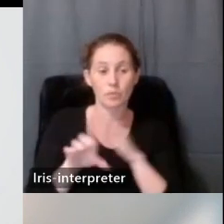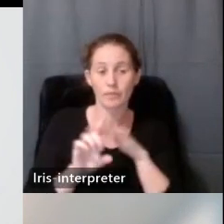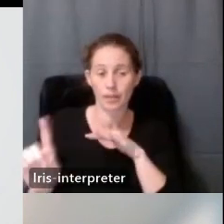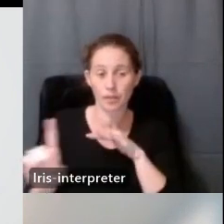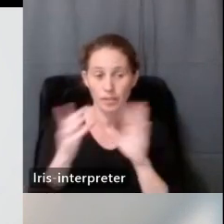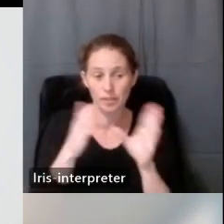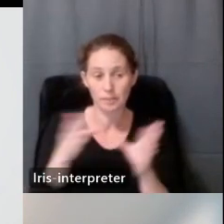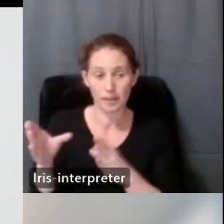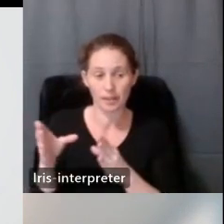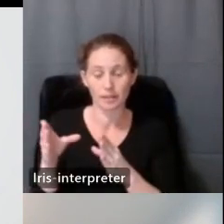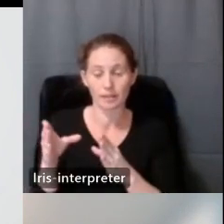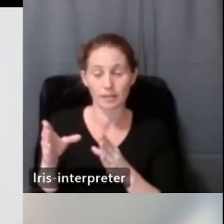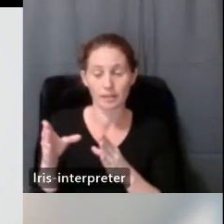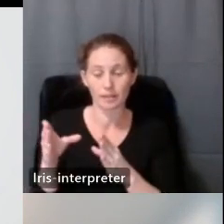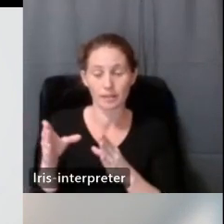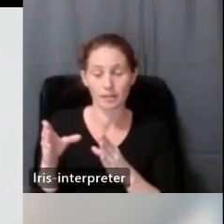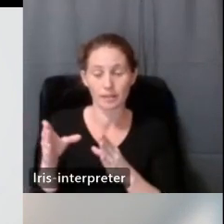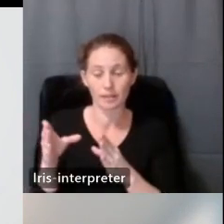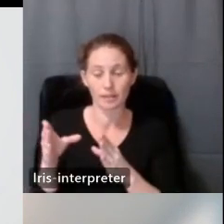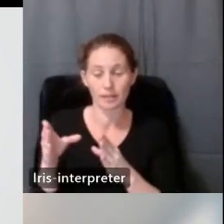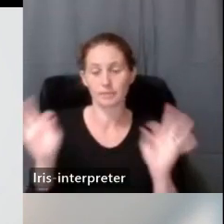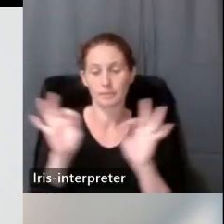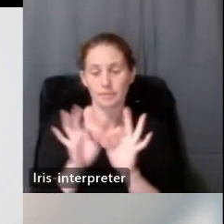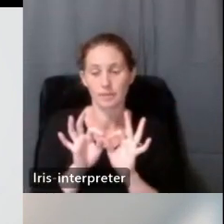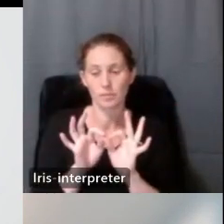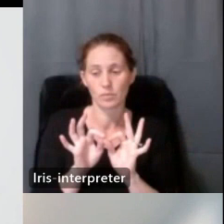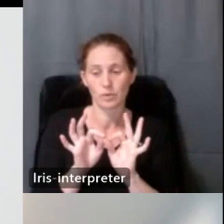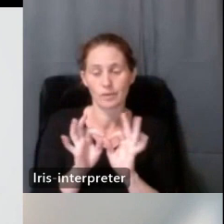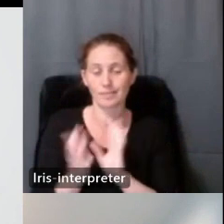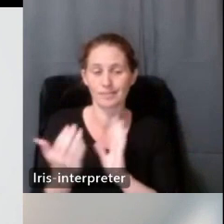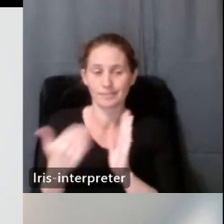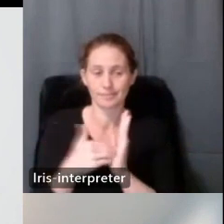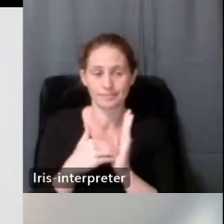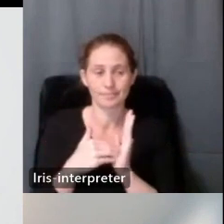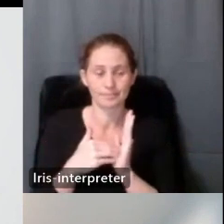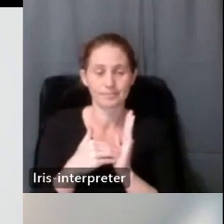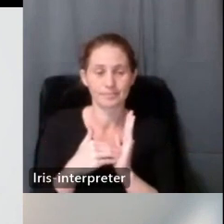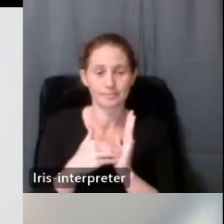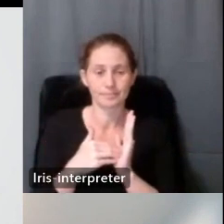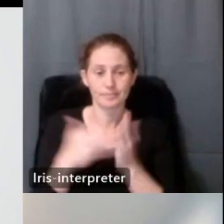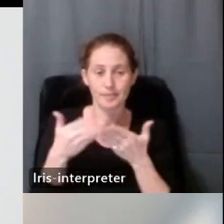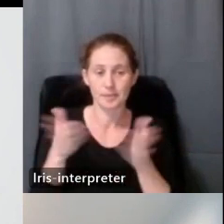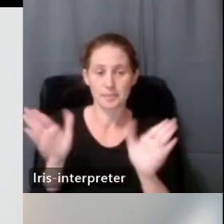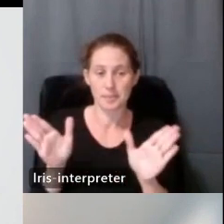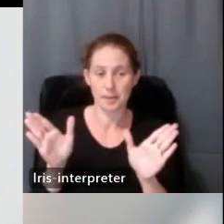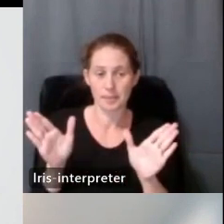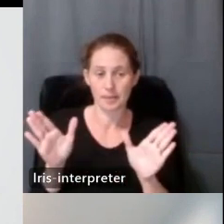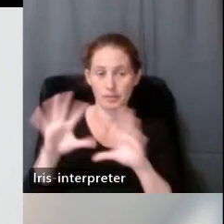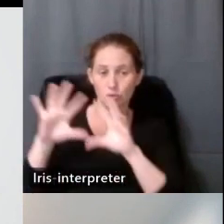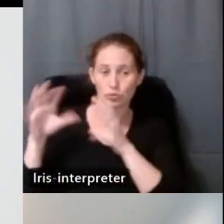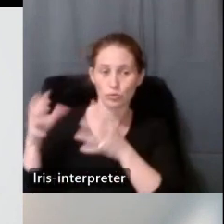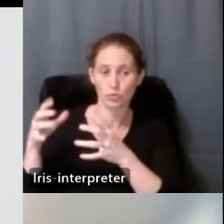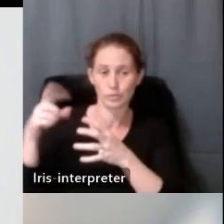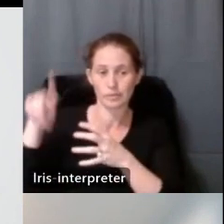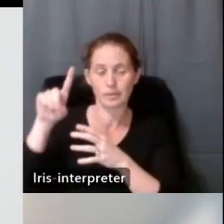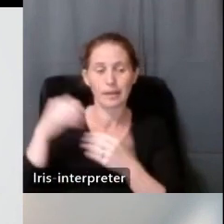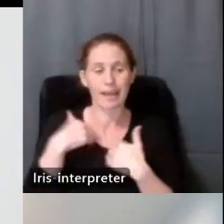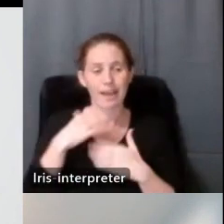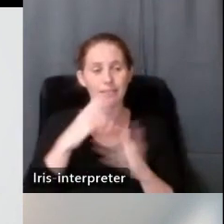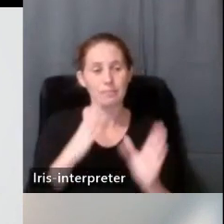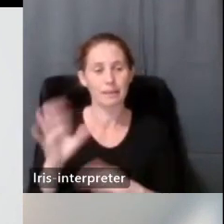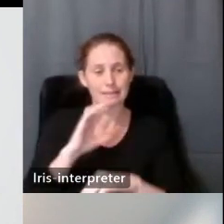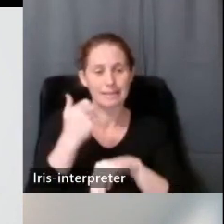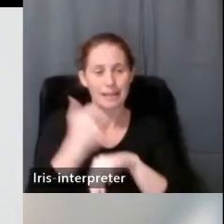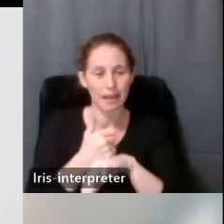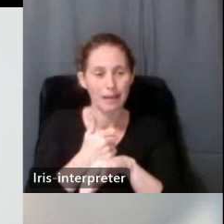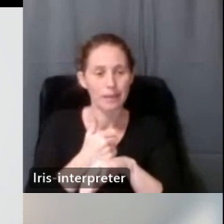evacuation planning, it is important, again, that public entities have plans in place ahead